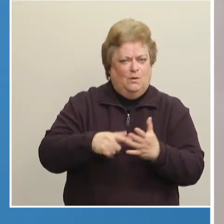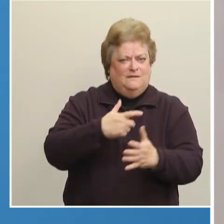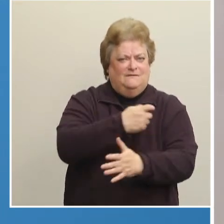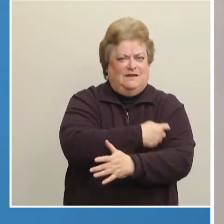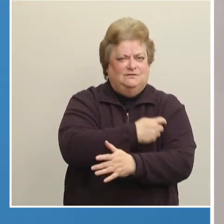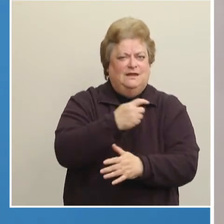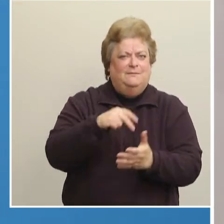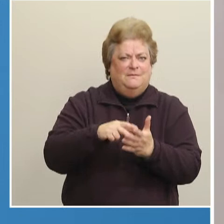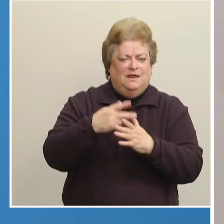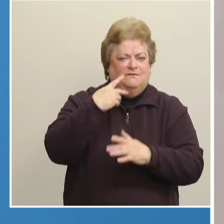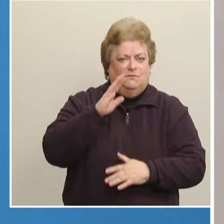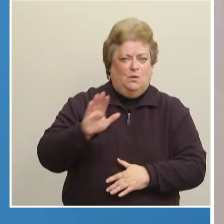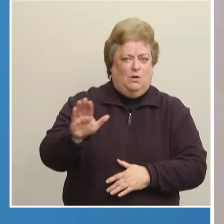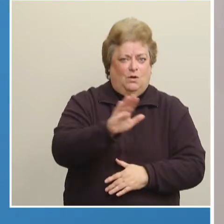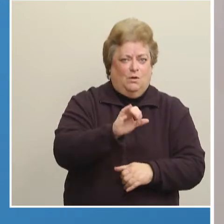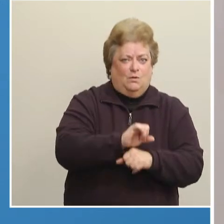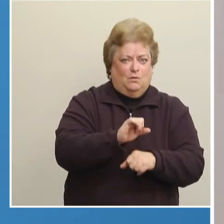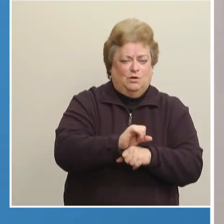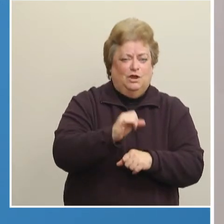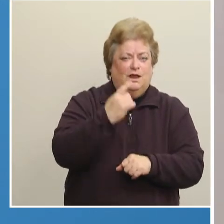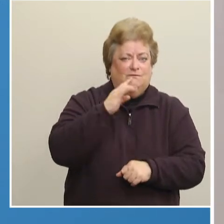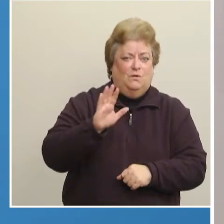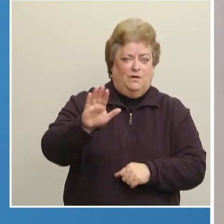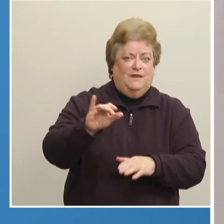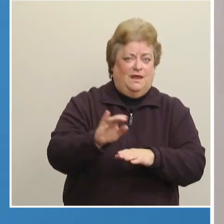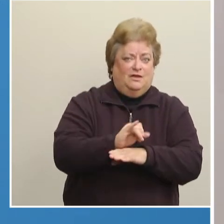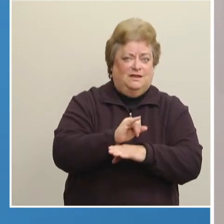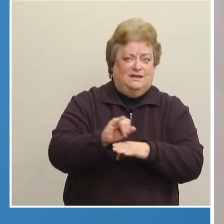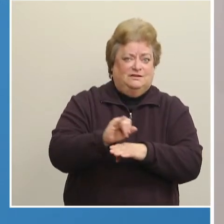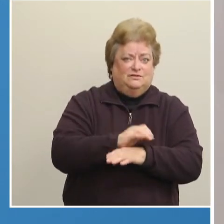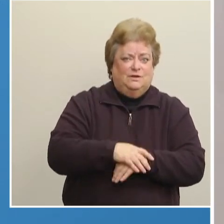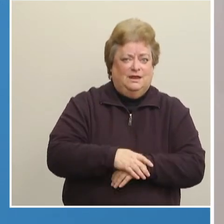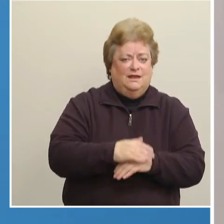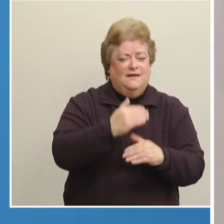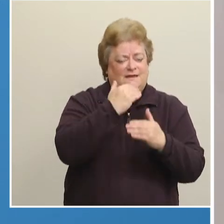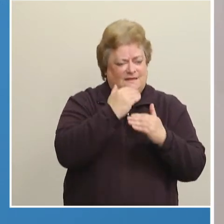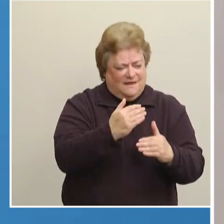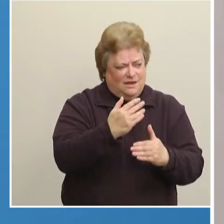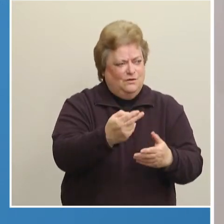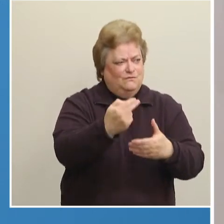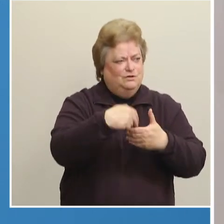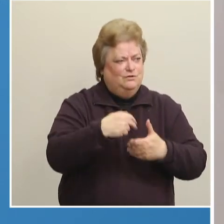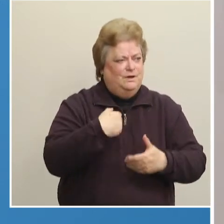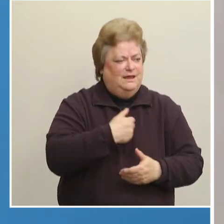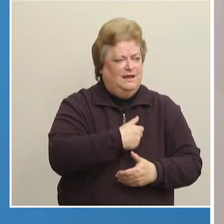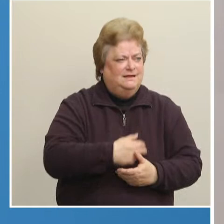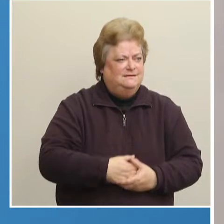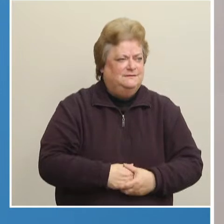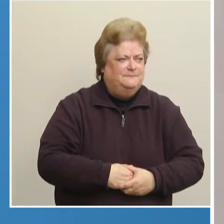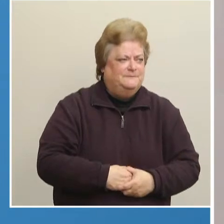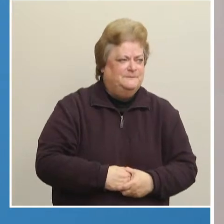mean for the workers and for the industry itself. Ansley, thanks for joining us.